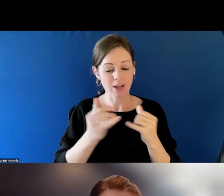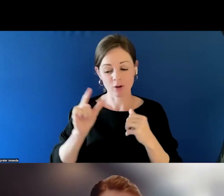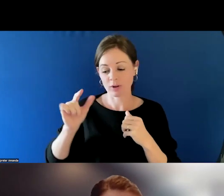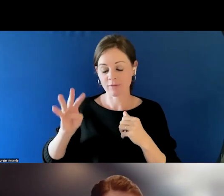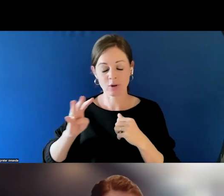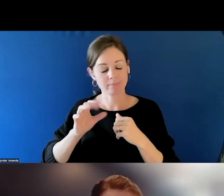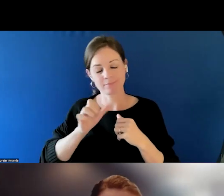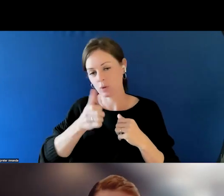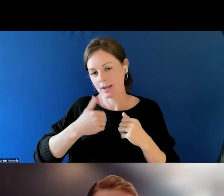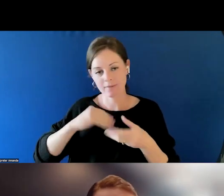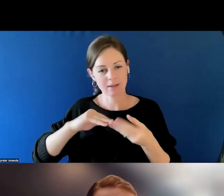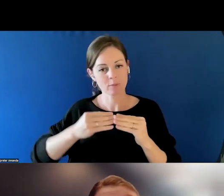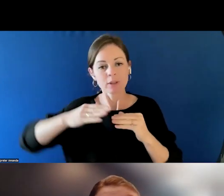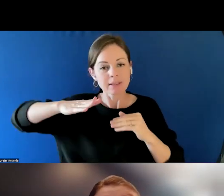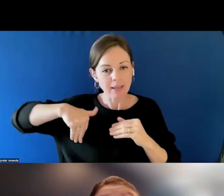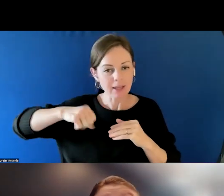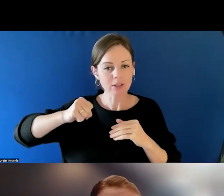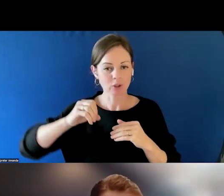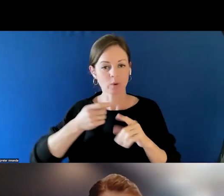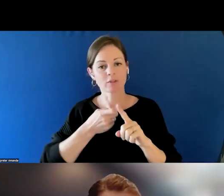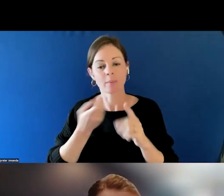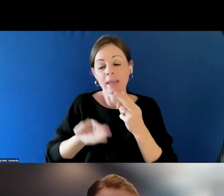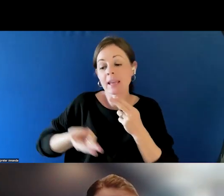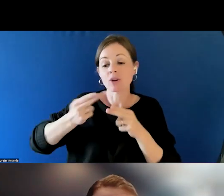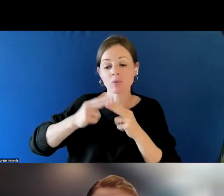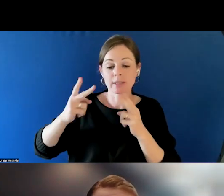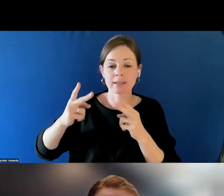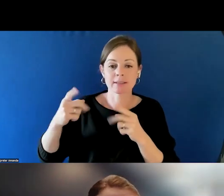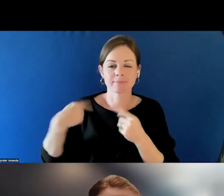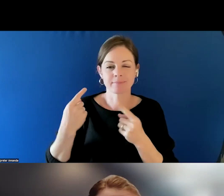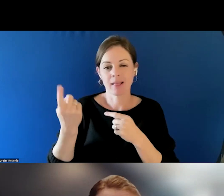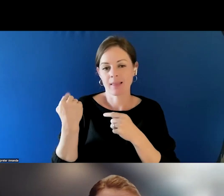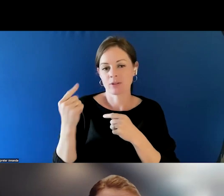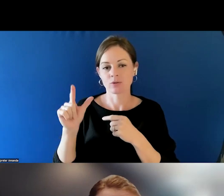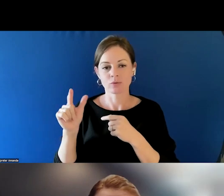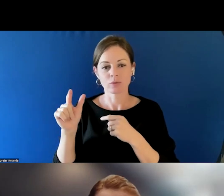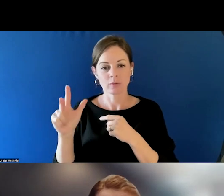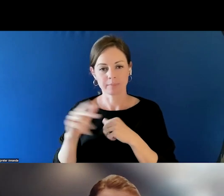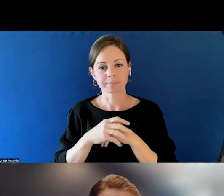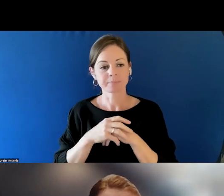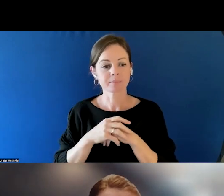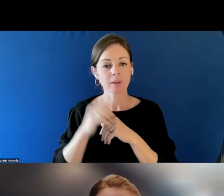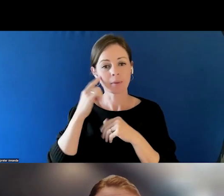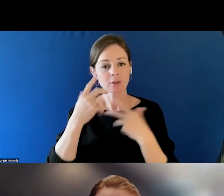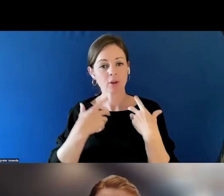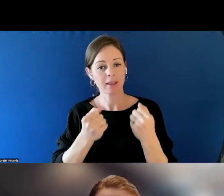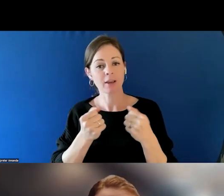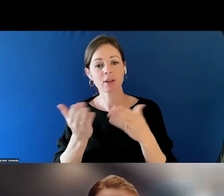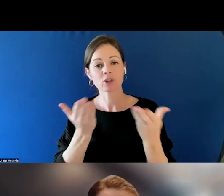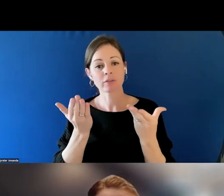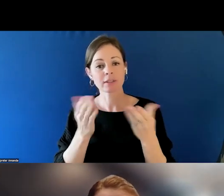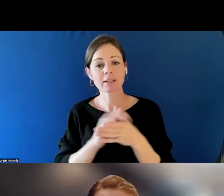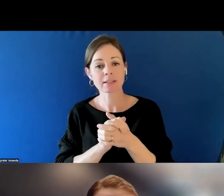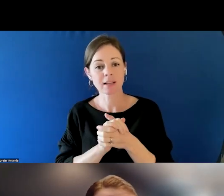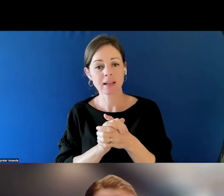don't have those numbers yet. So it's based off of increases over FY23. For the block grant, for the mental health services block grant, it looks like